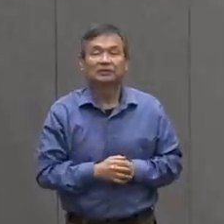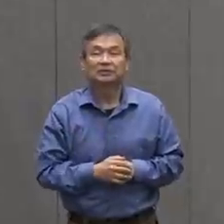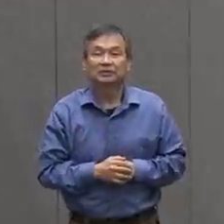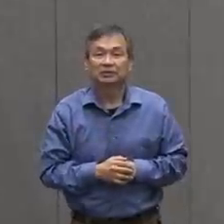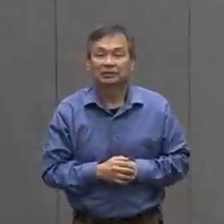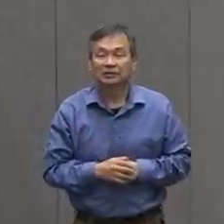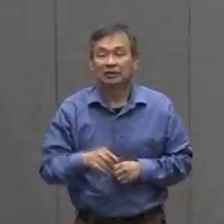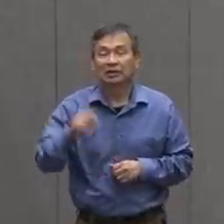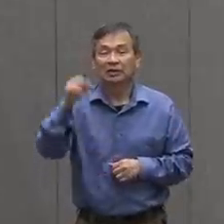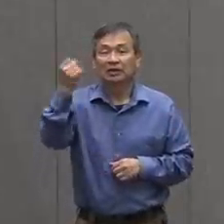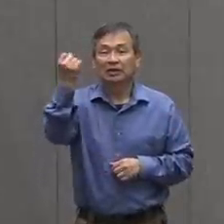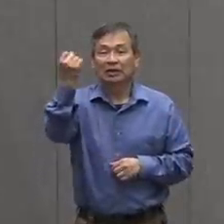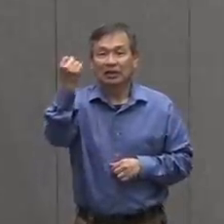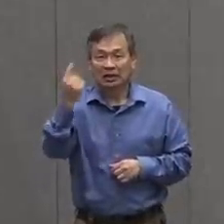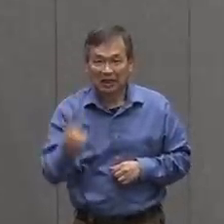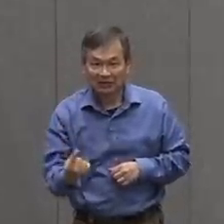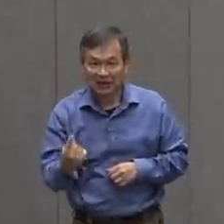10,